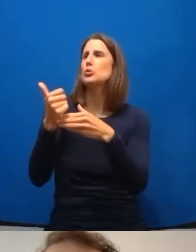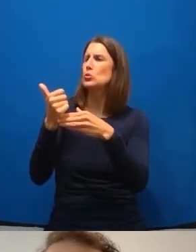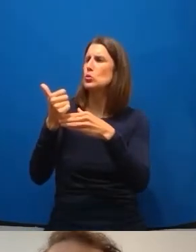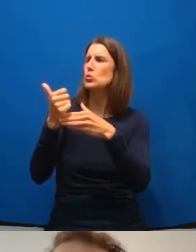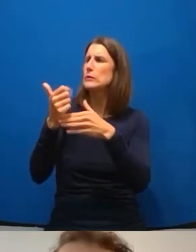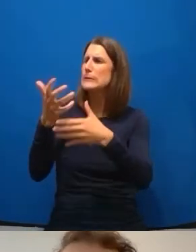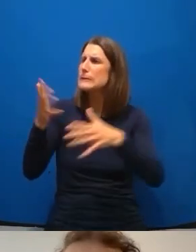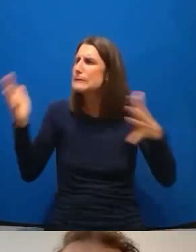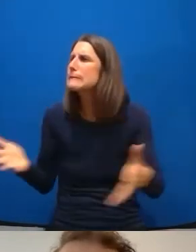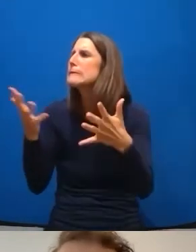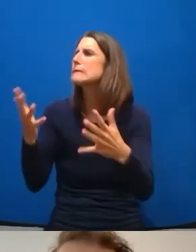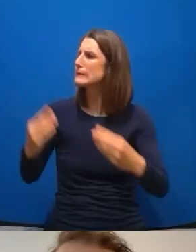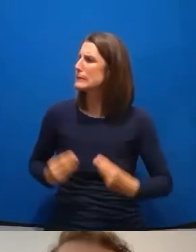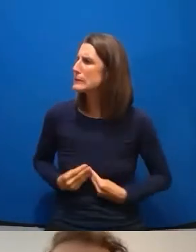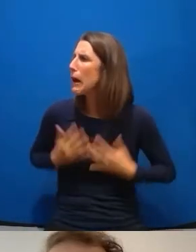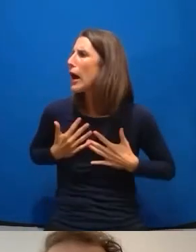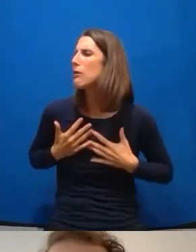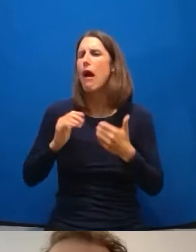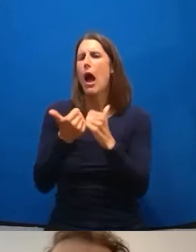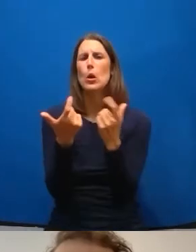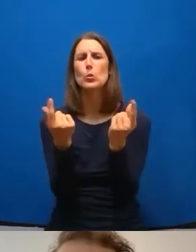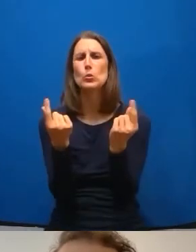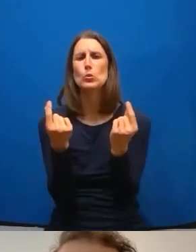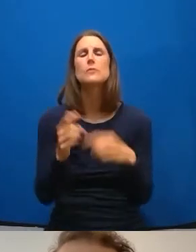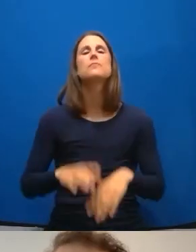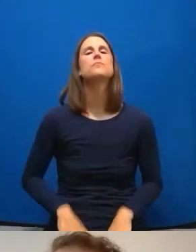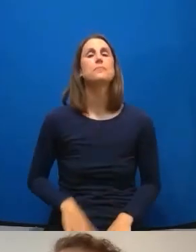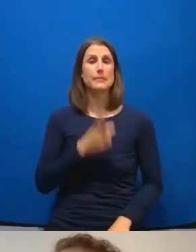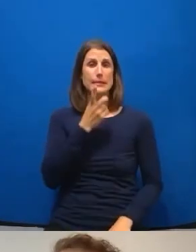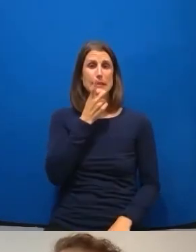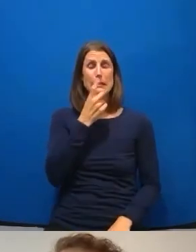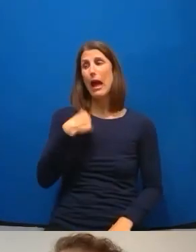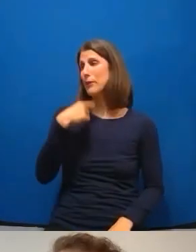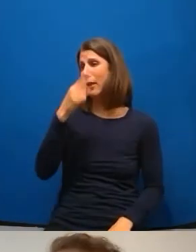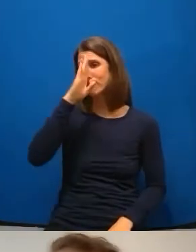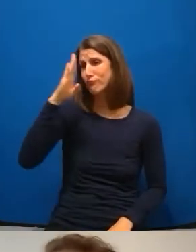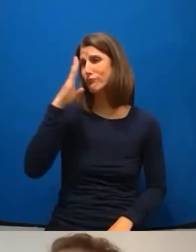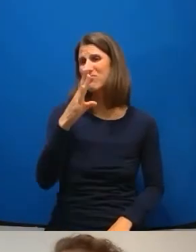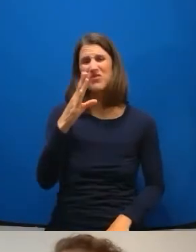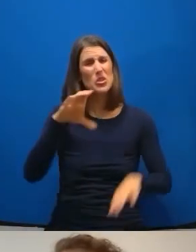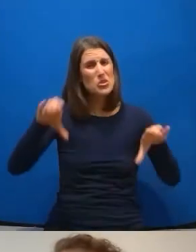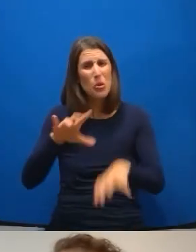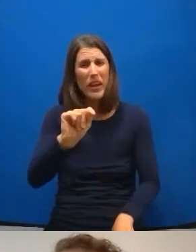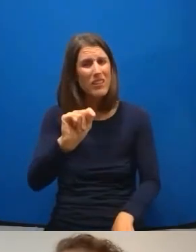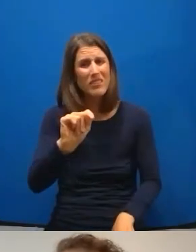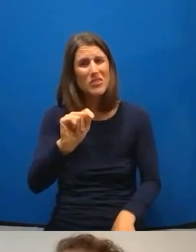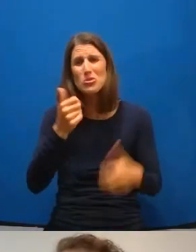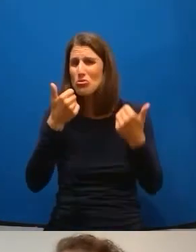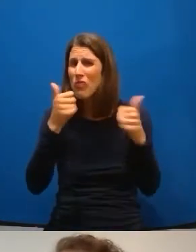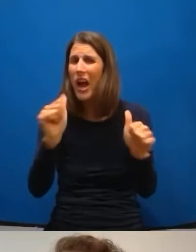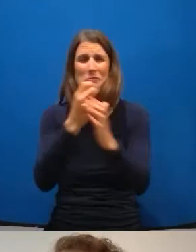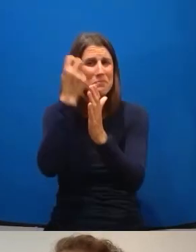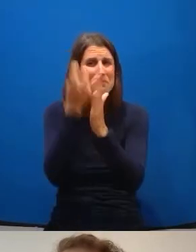I think I would say just that, just dive in and just do it. I feel like in the beginning of this too, obviously none of us knew any of